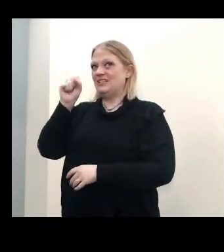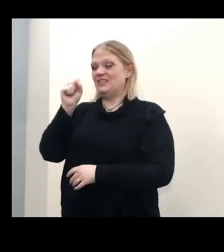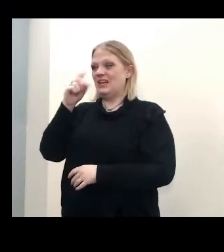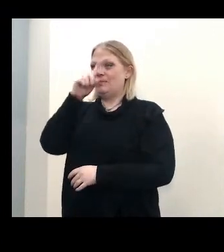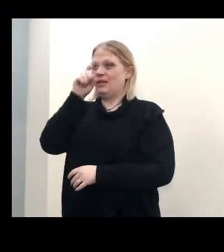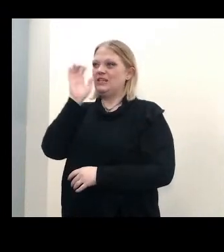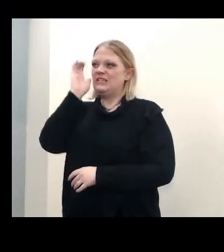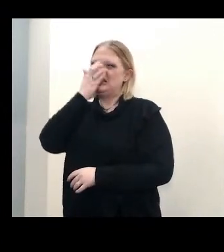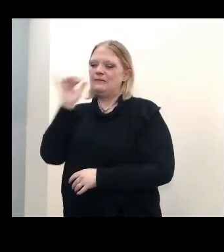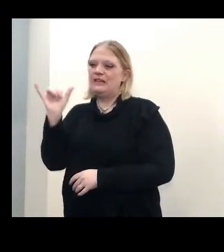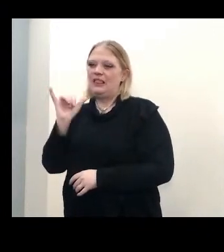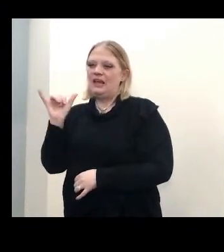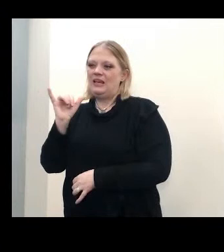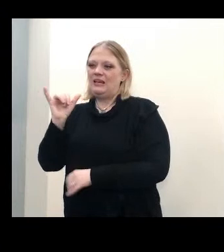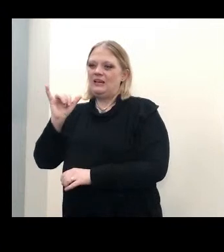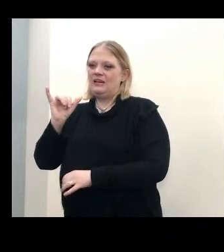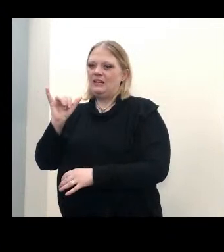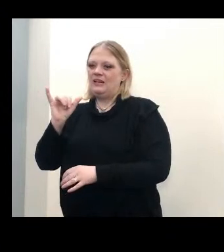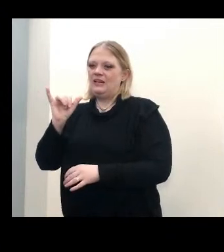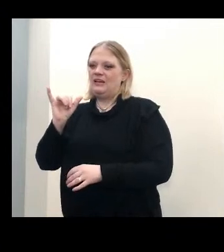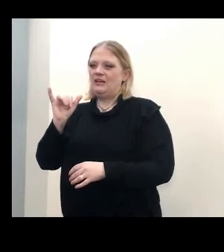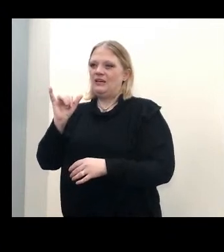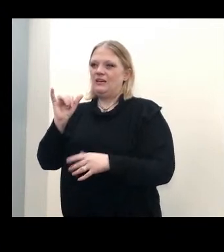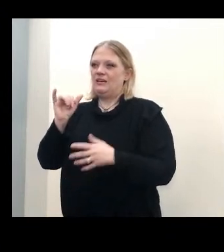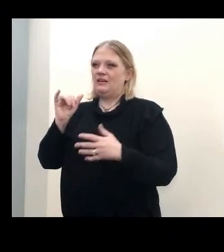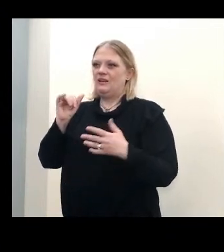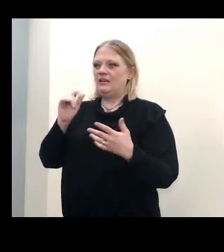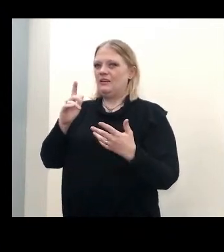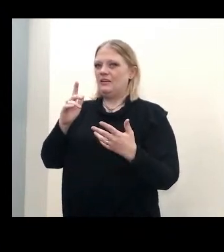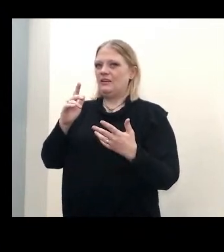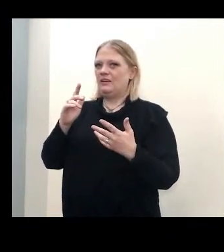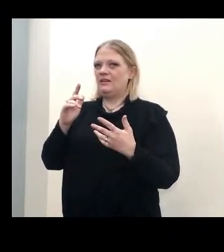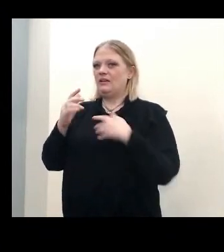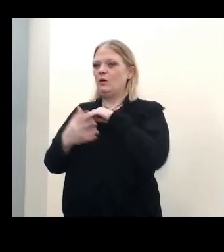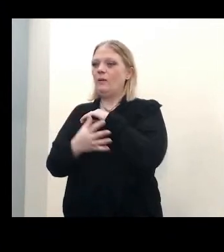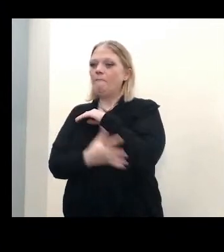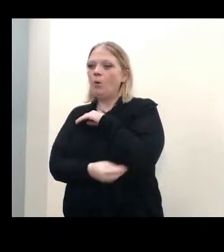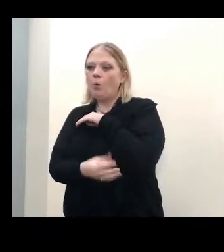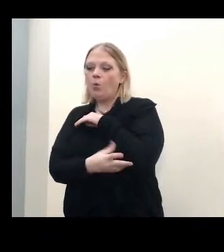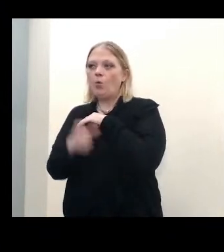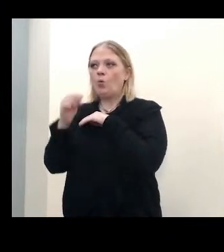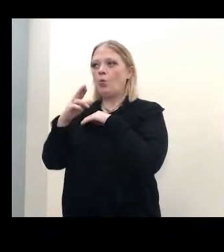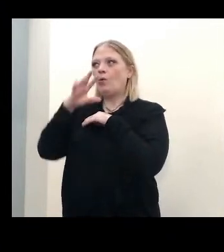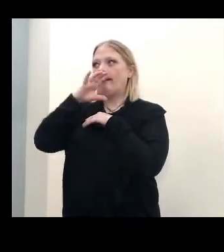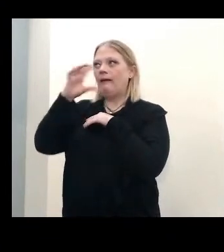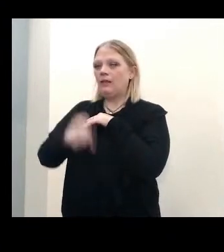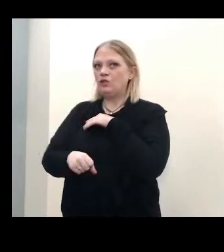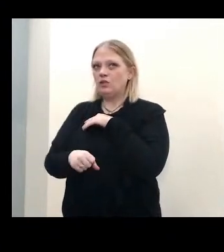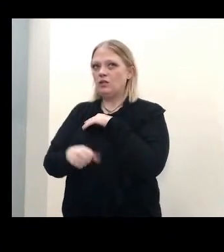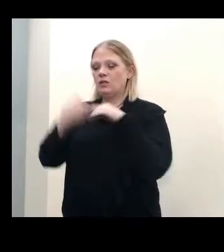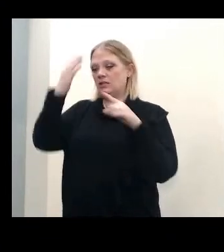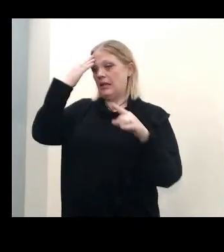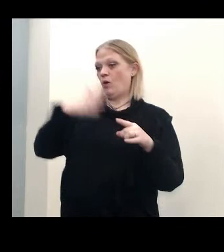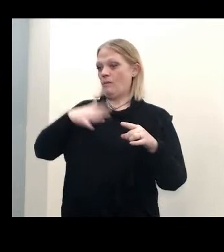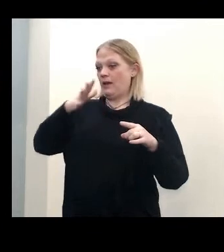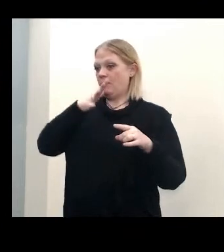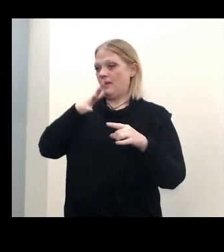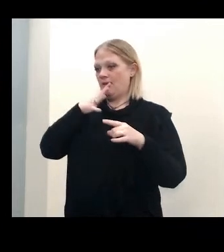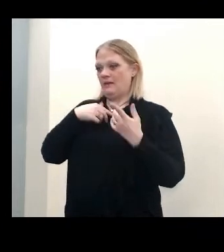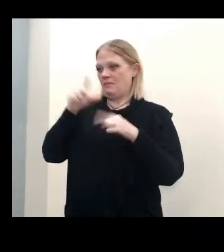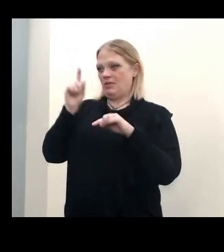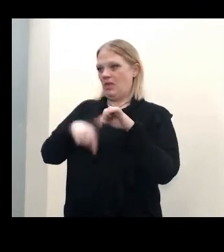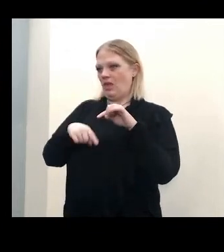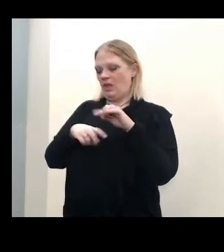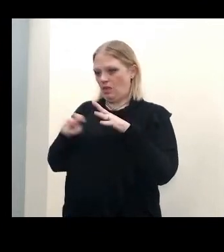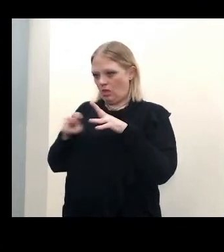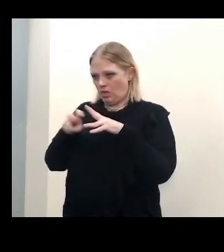like, poor people and especially the elderly. I know my mom, no way could she